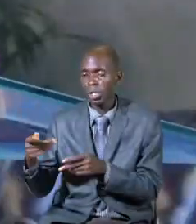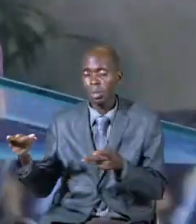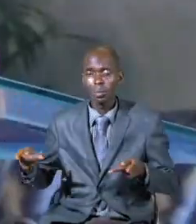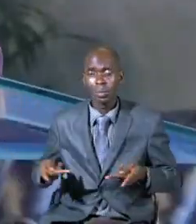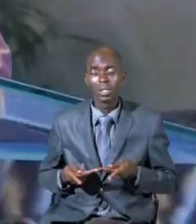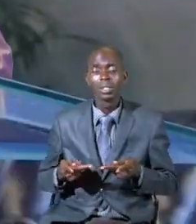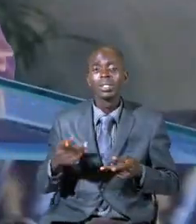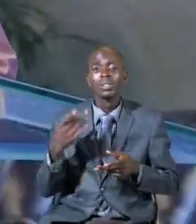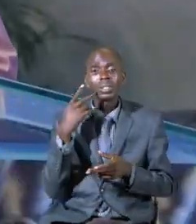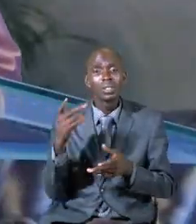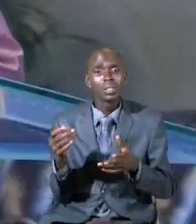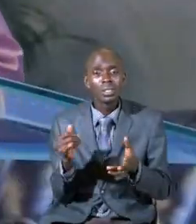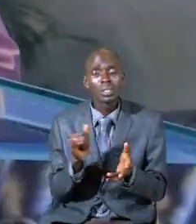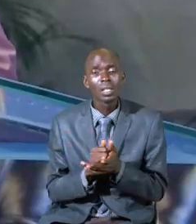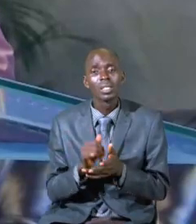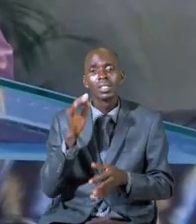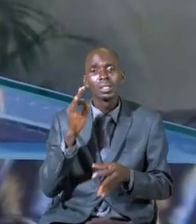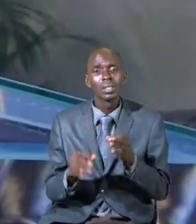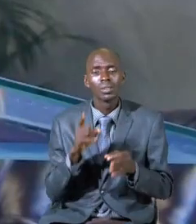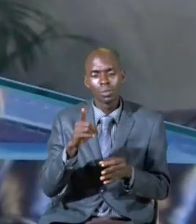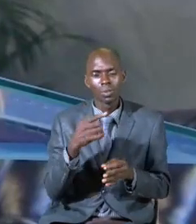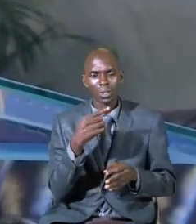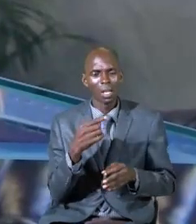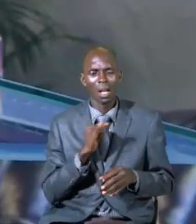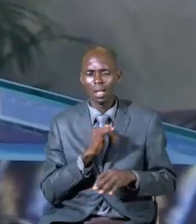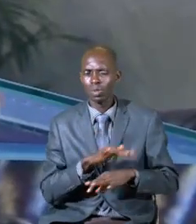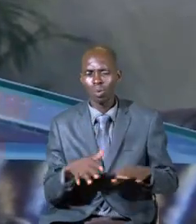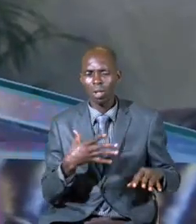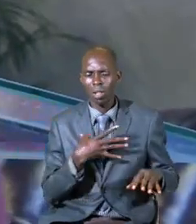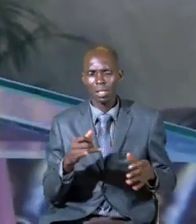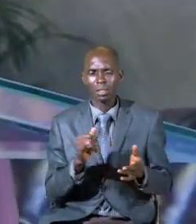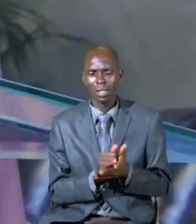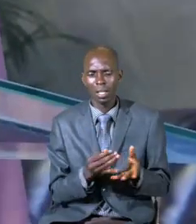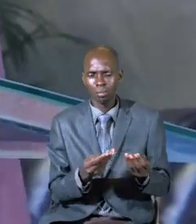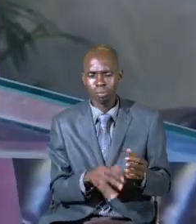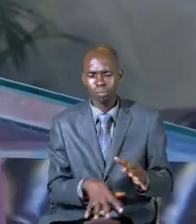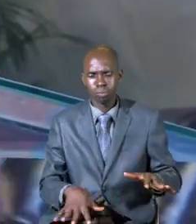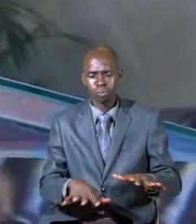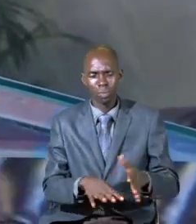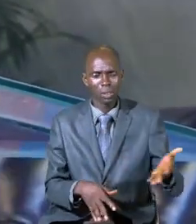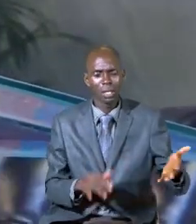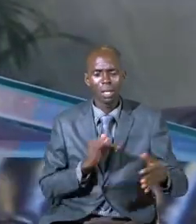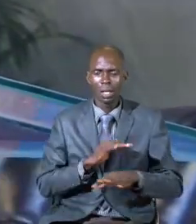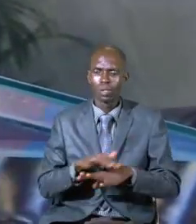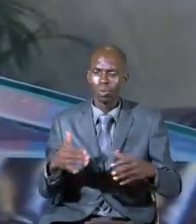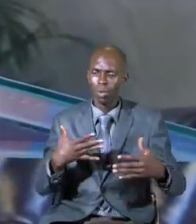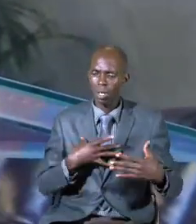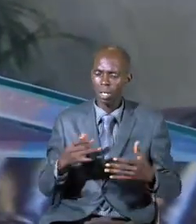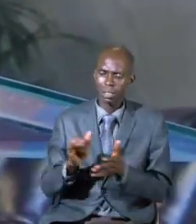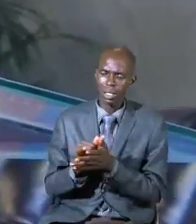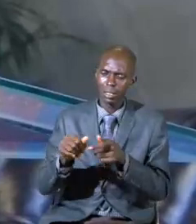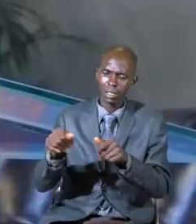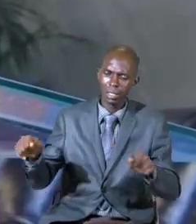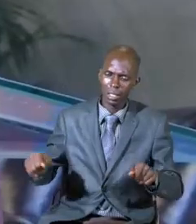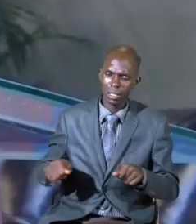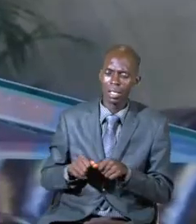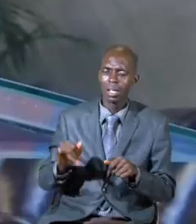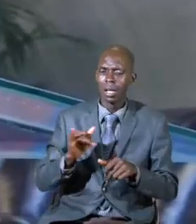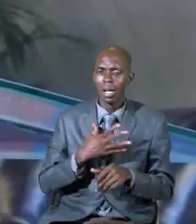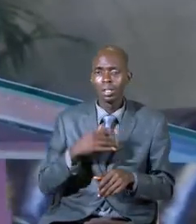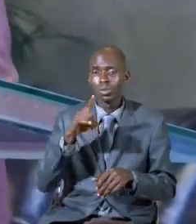don't like that soil. I don't like that environment. I don't like that one. And they're giving to change. They never amount